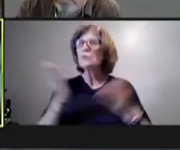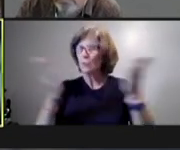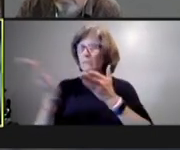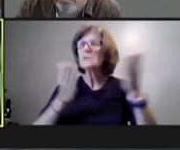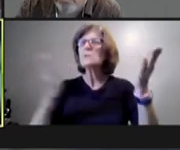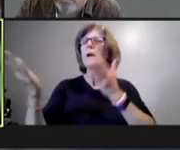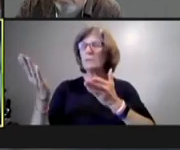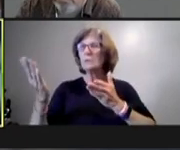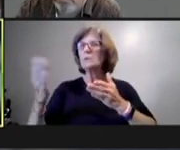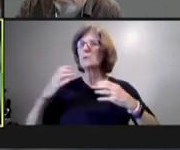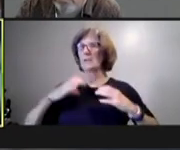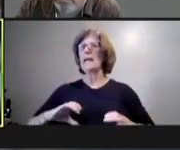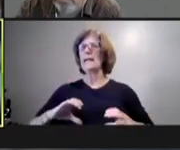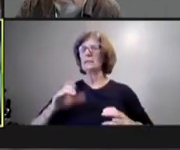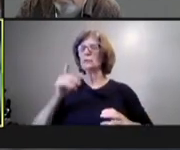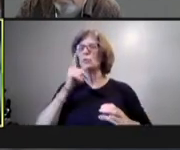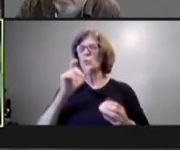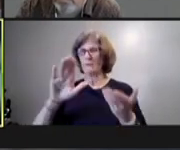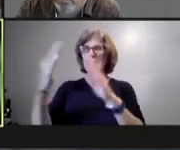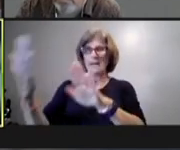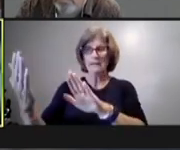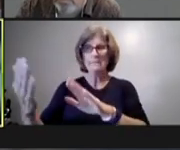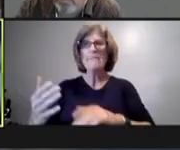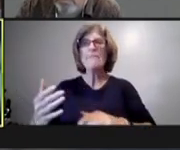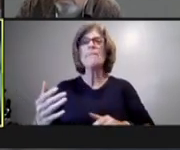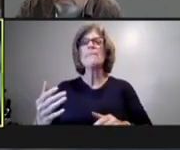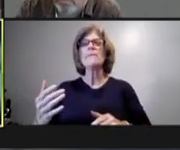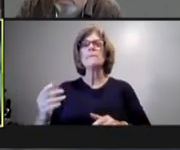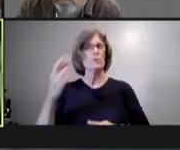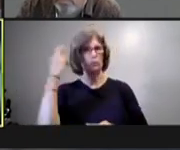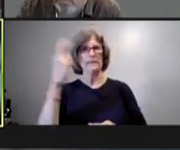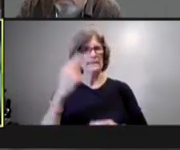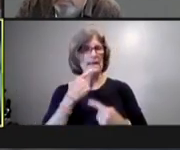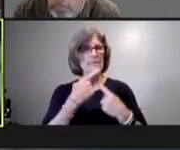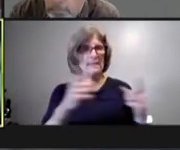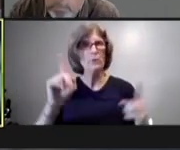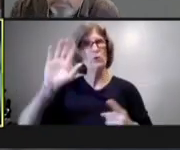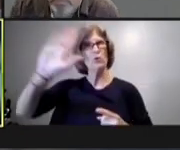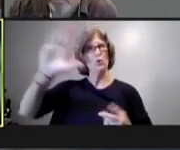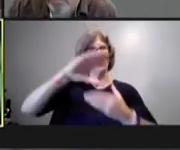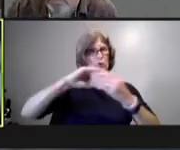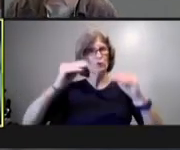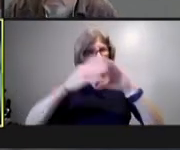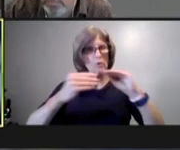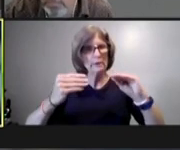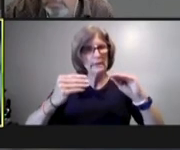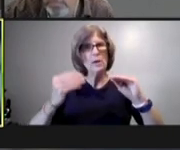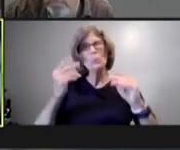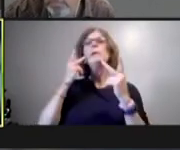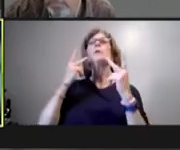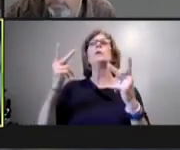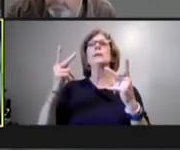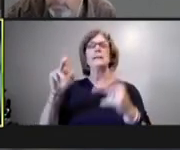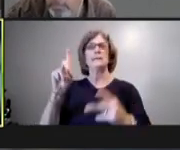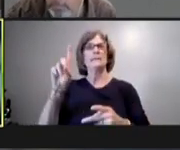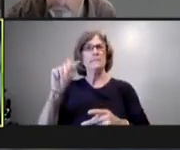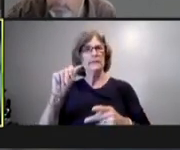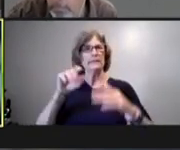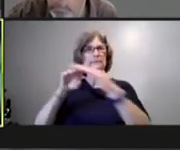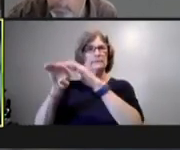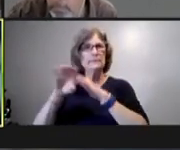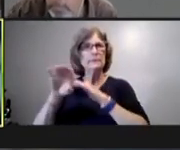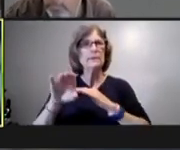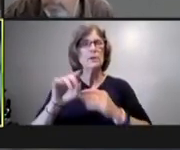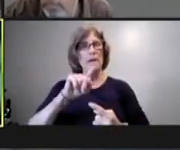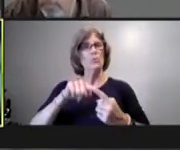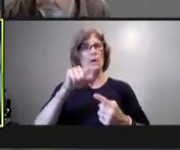I say that because what I'm asking for us to consider as we look at disability accessibility in the developments and the renovation